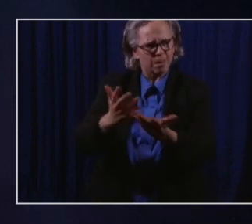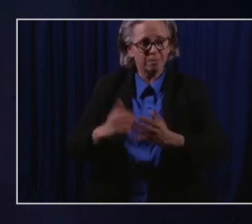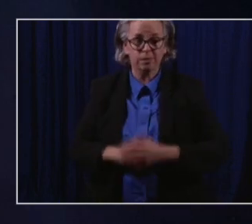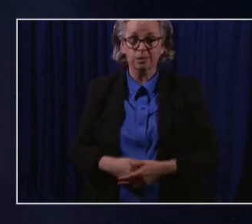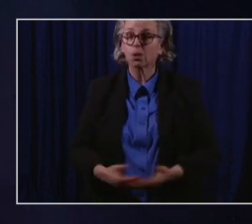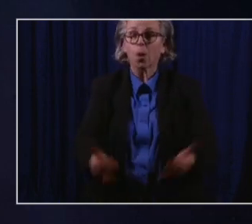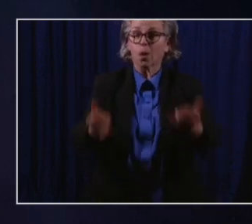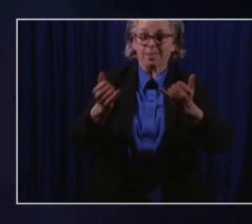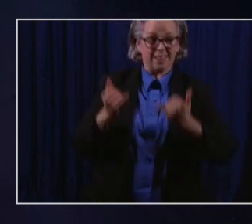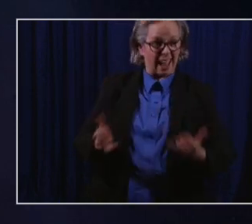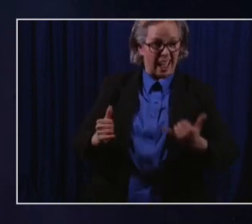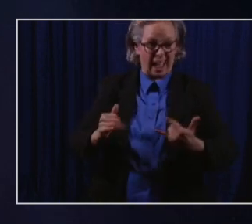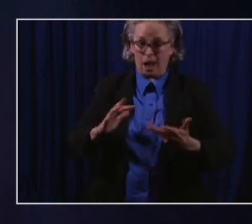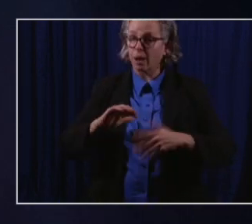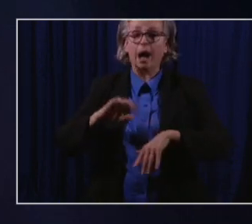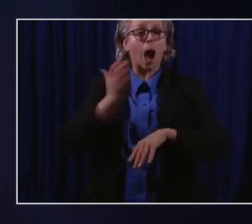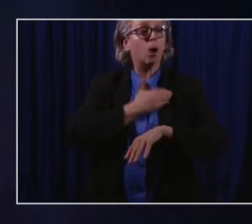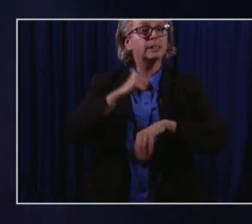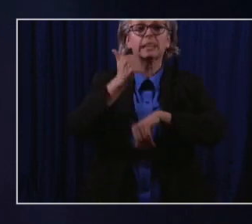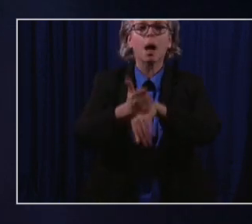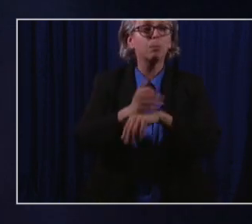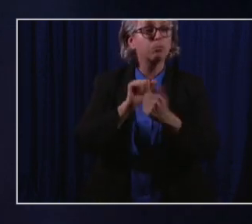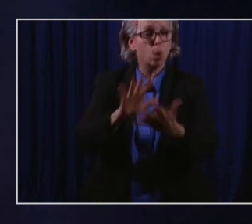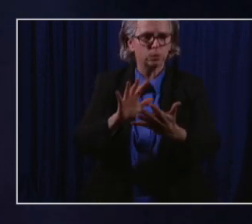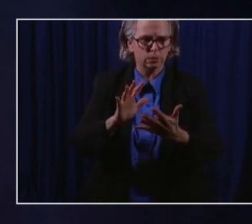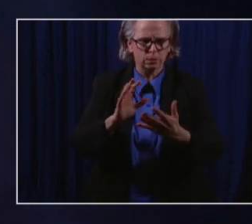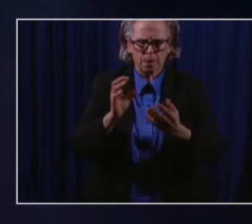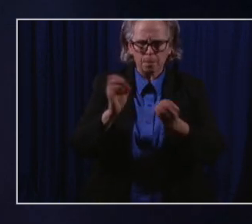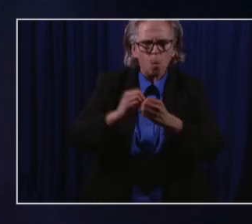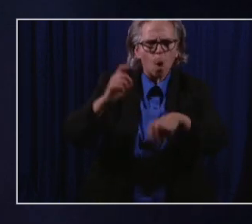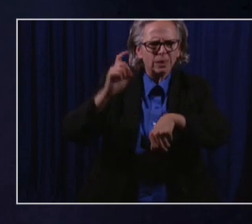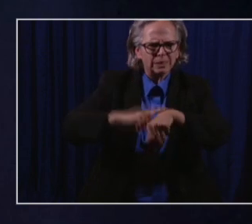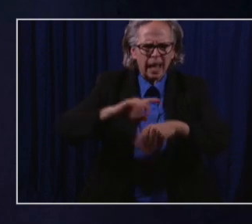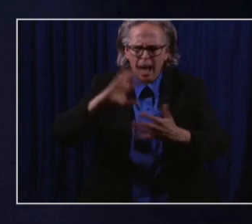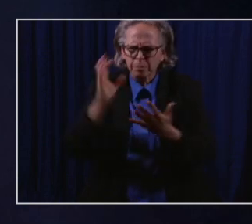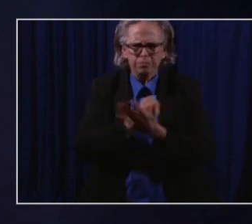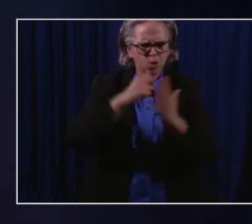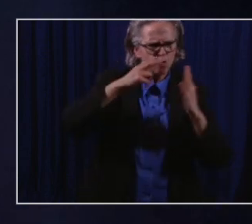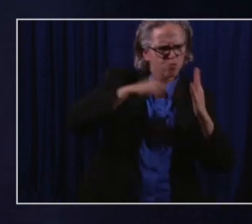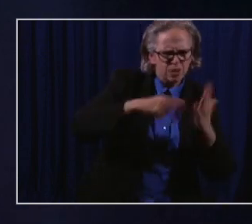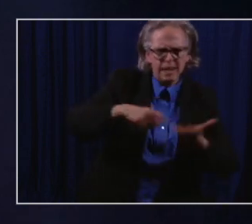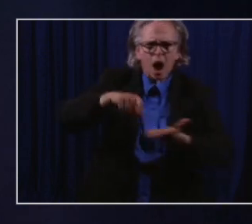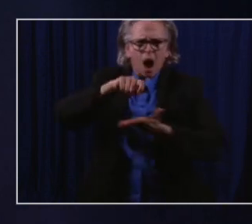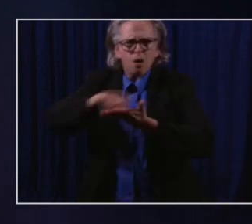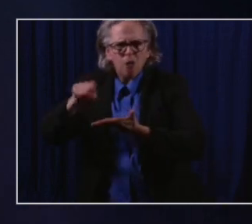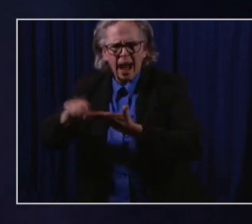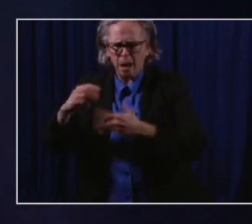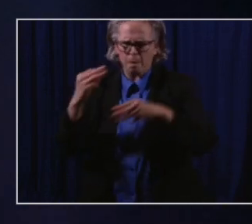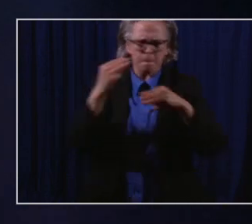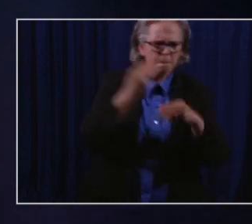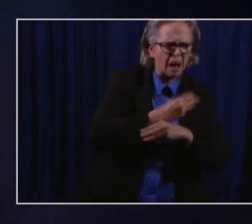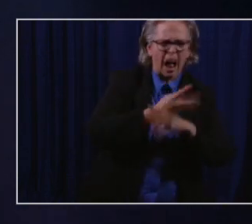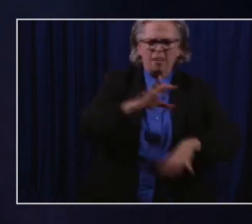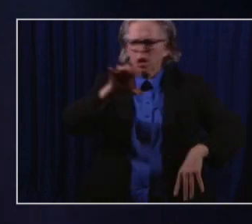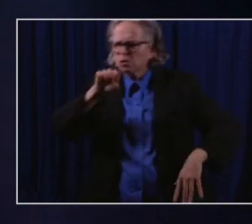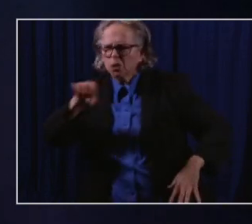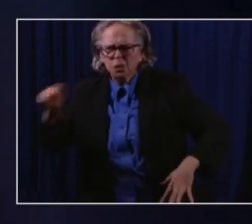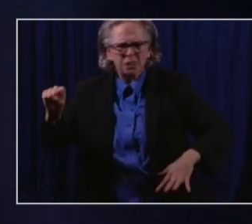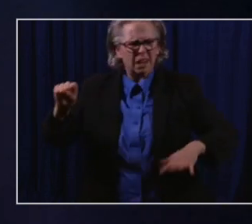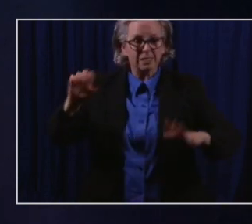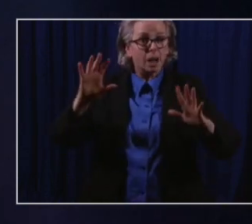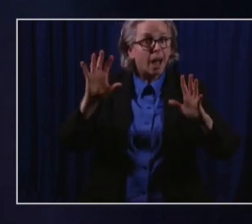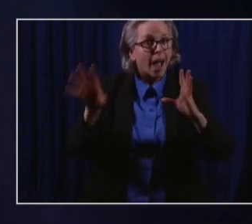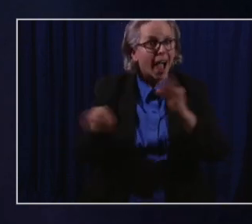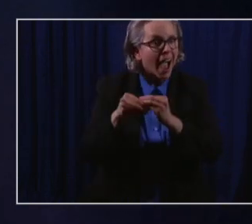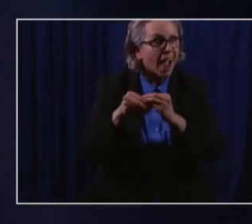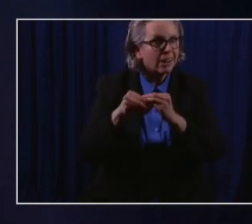students every day, reading, writing, math, social studies, and science. We also have opportunities to meet one-on-one with our students to help